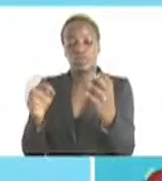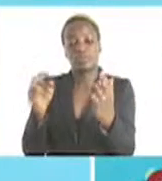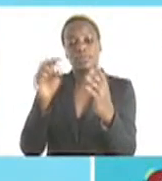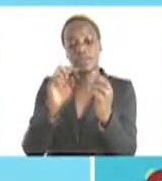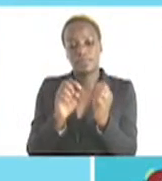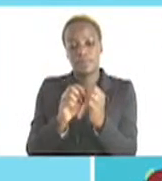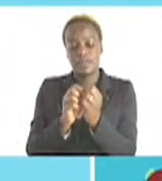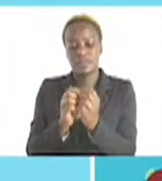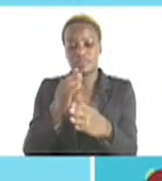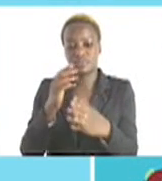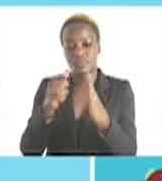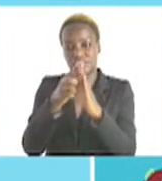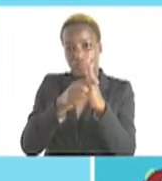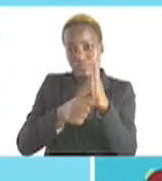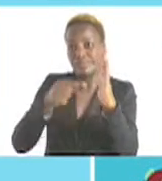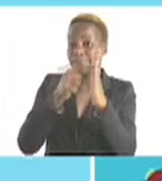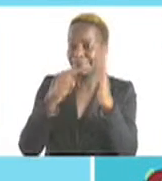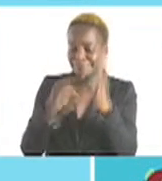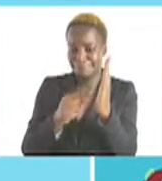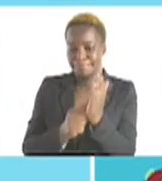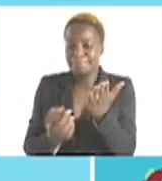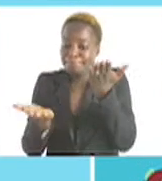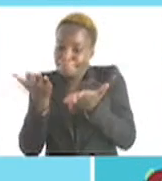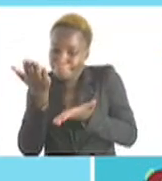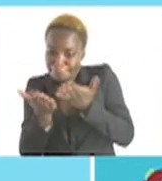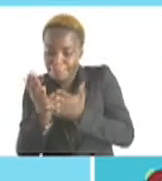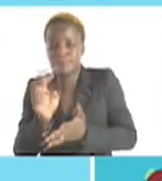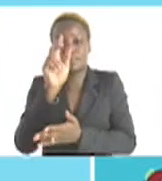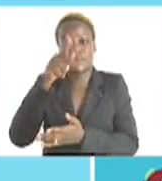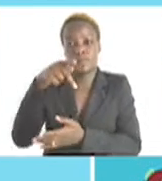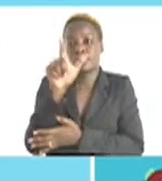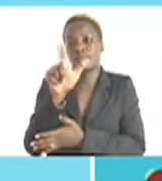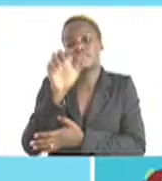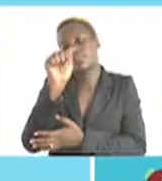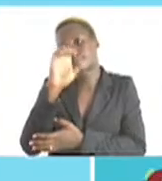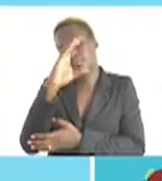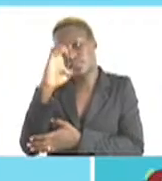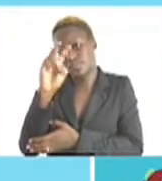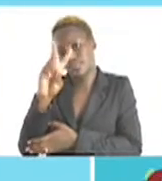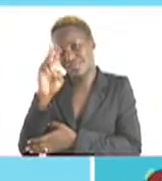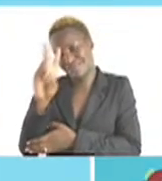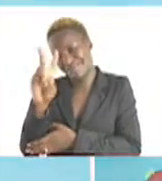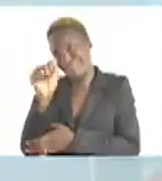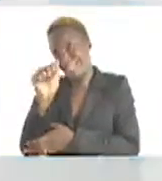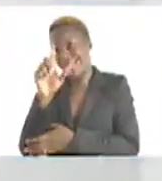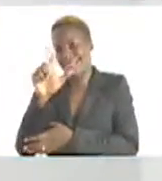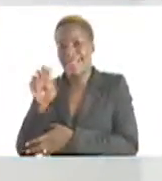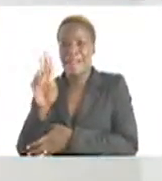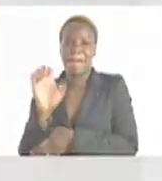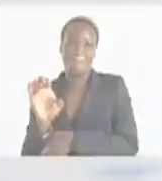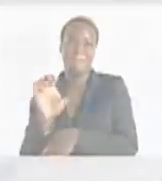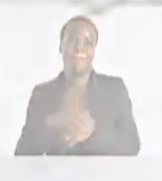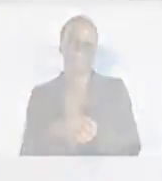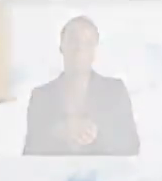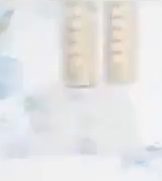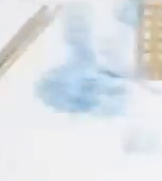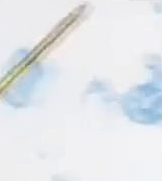be all about calendar, comparing and place values.